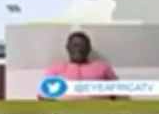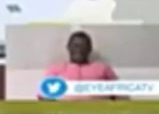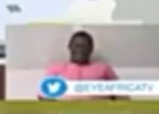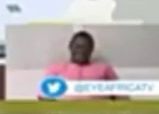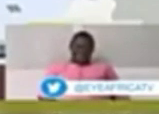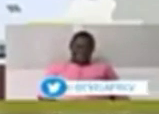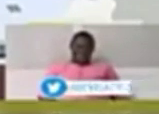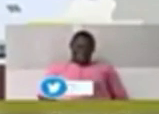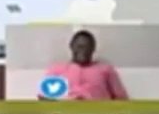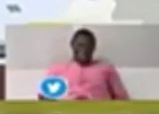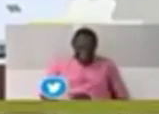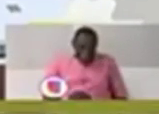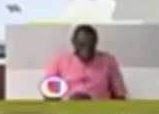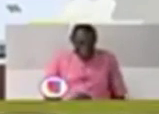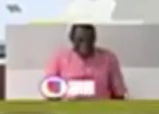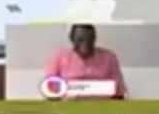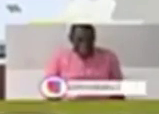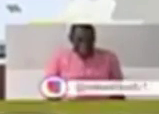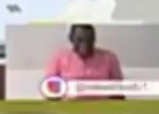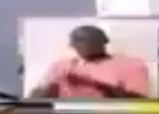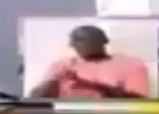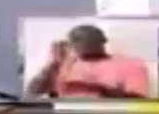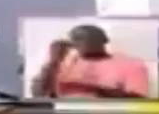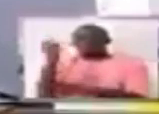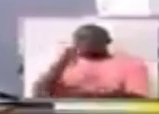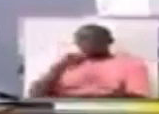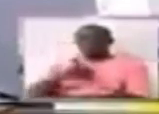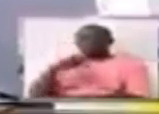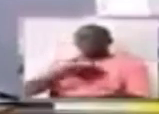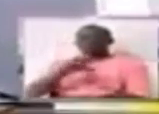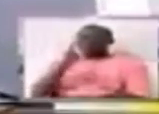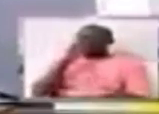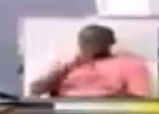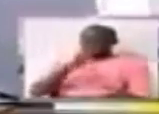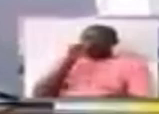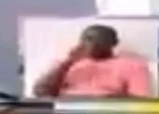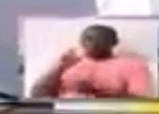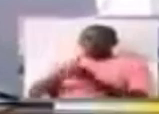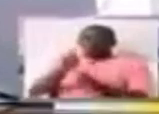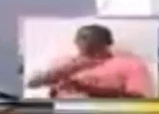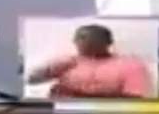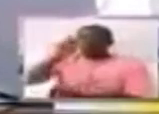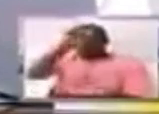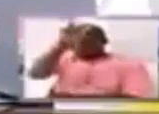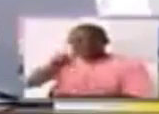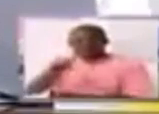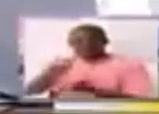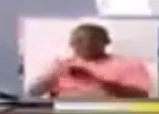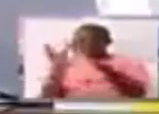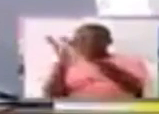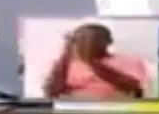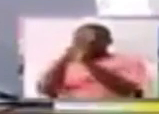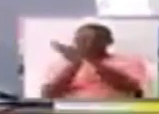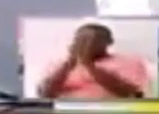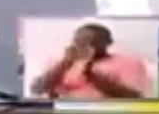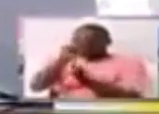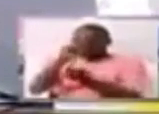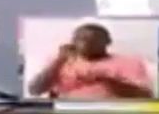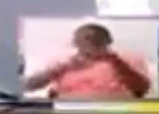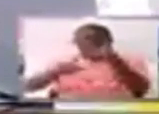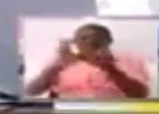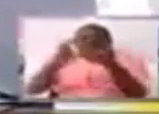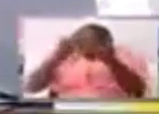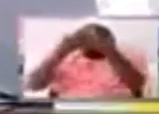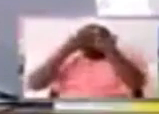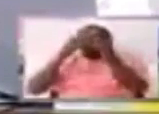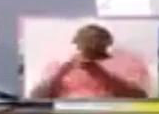Okay. I close. Thank you. Yes. Nobody opposed you at Mile 2 prison.